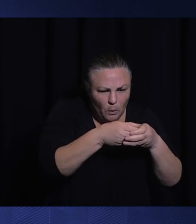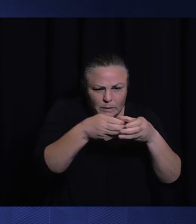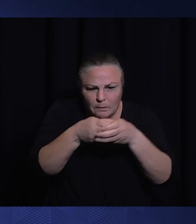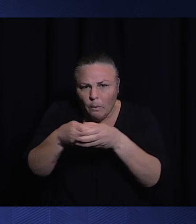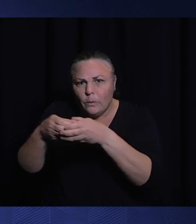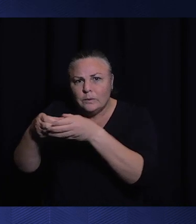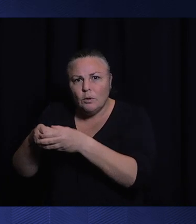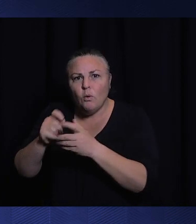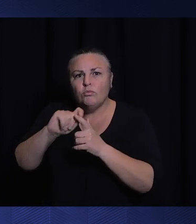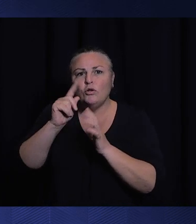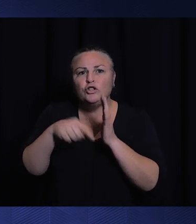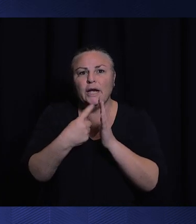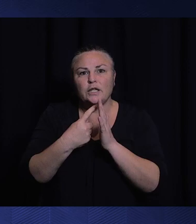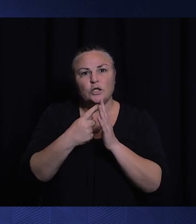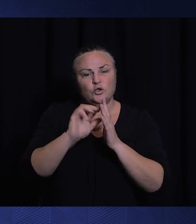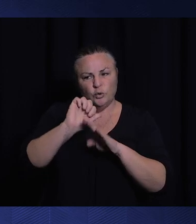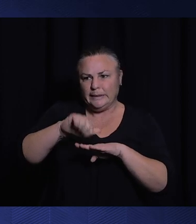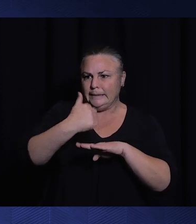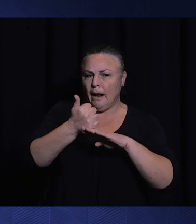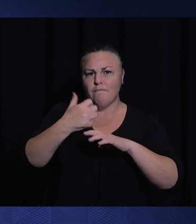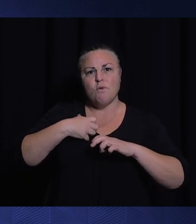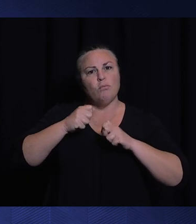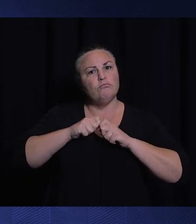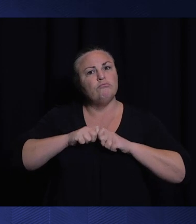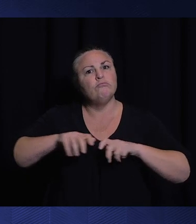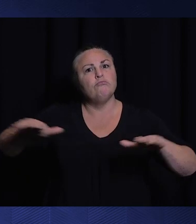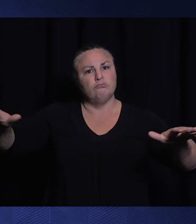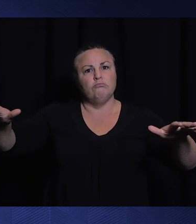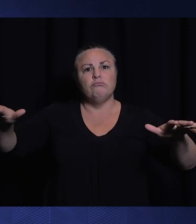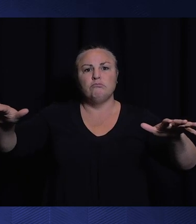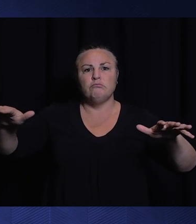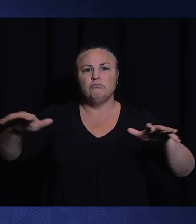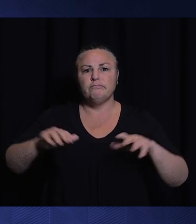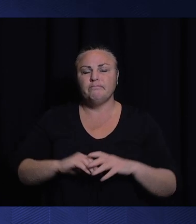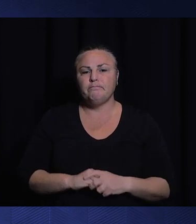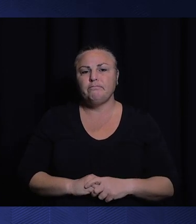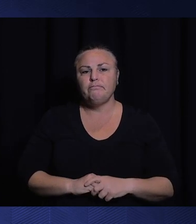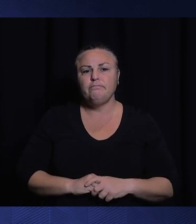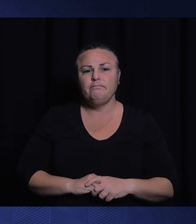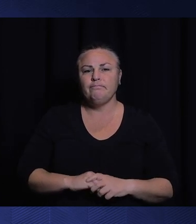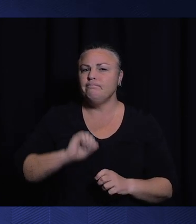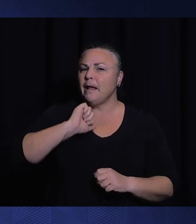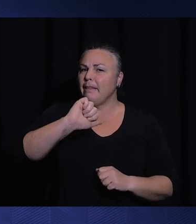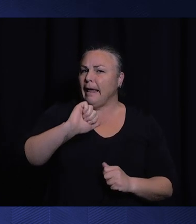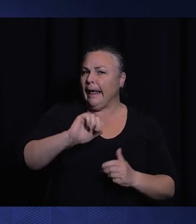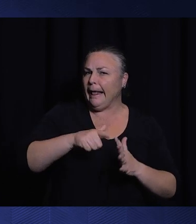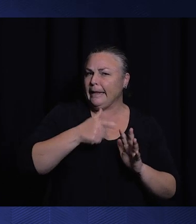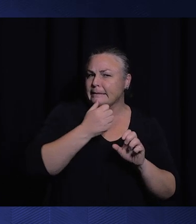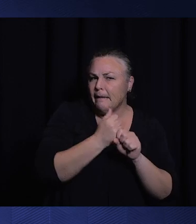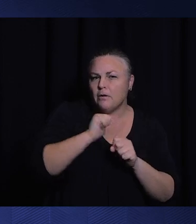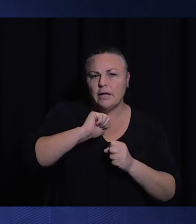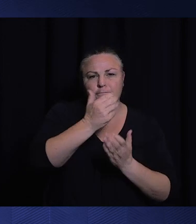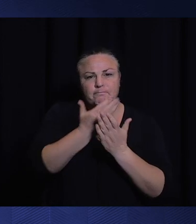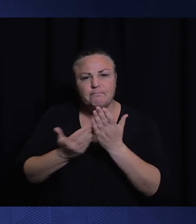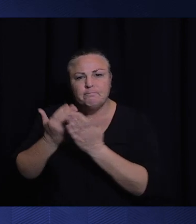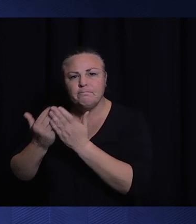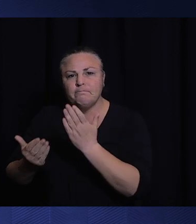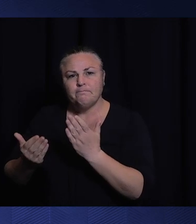scale implementation of nature-based solutions, sharing their live examples from across Asia